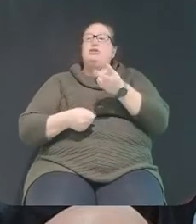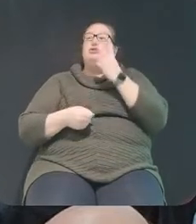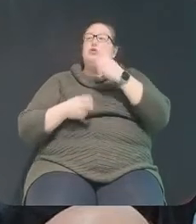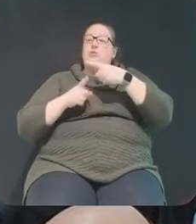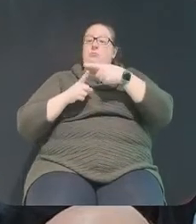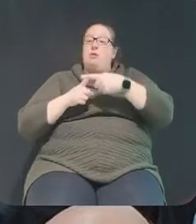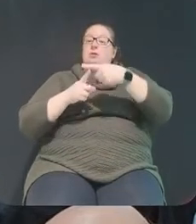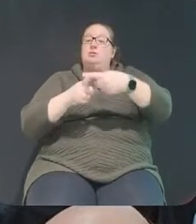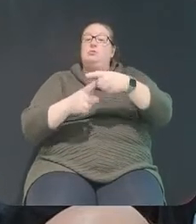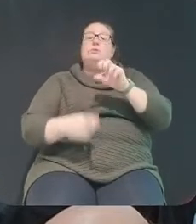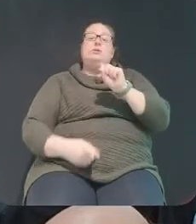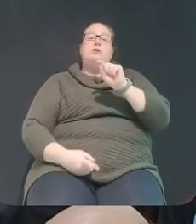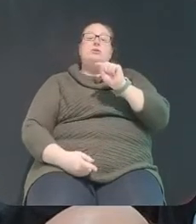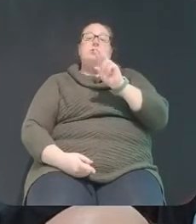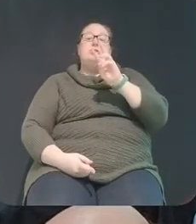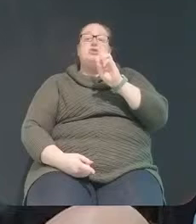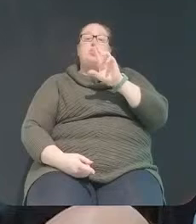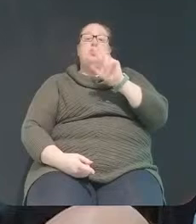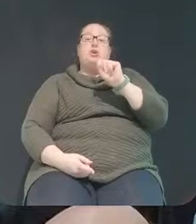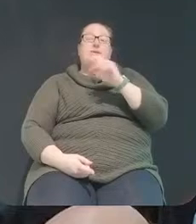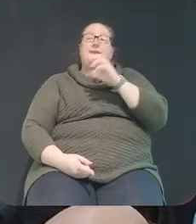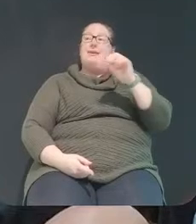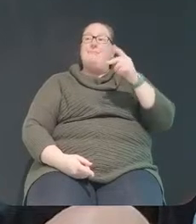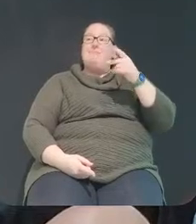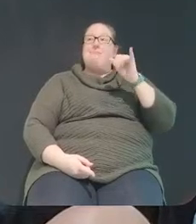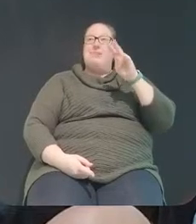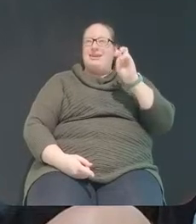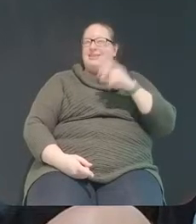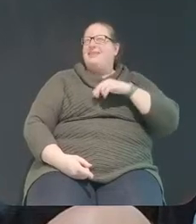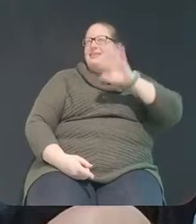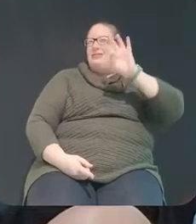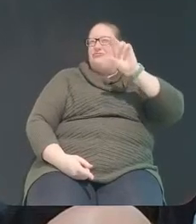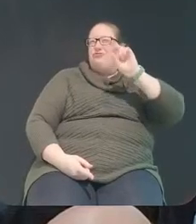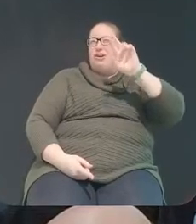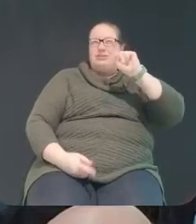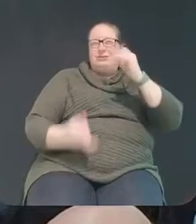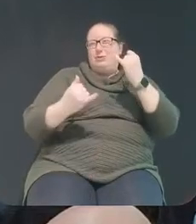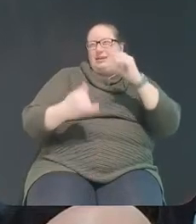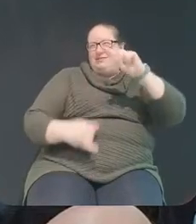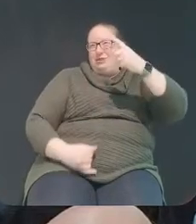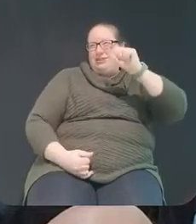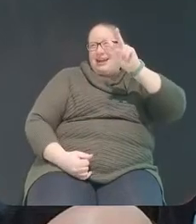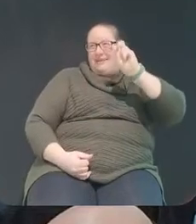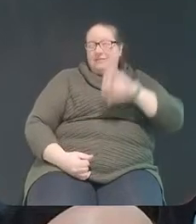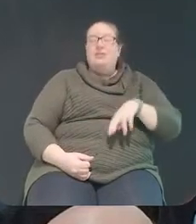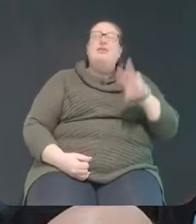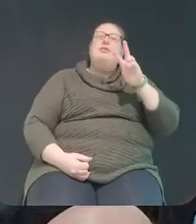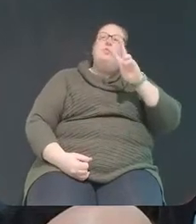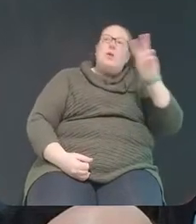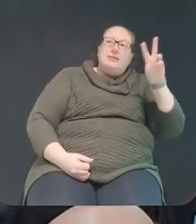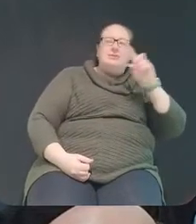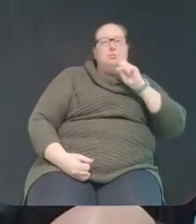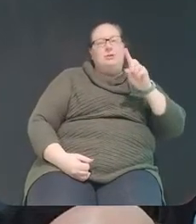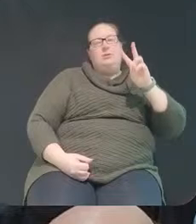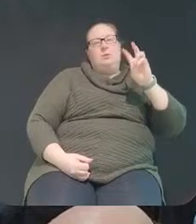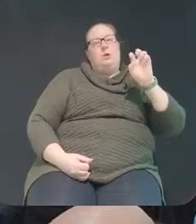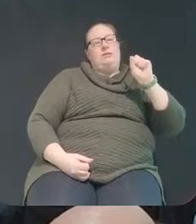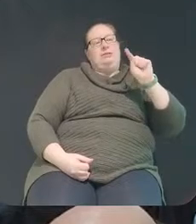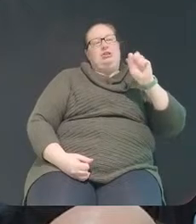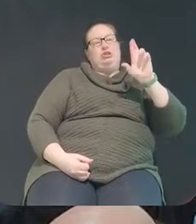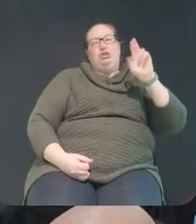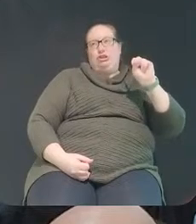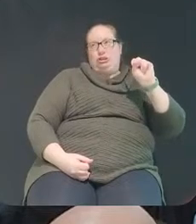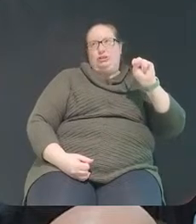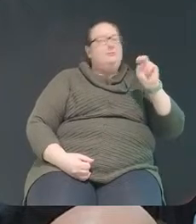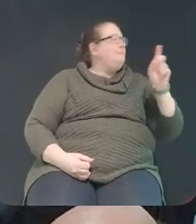between Stewart and Pike, and Front, which is today's First Ave, and west or western, as highlighted on this